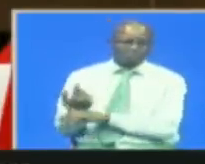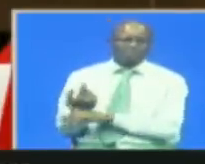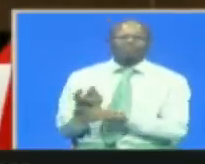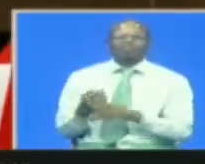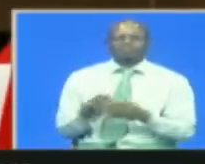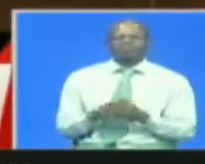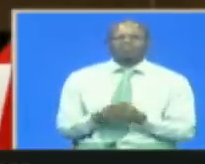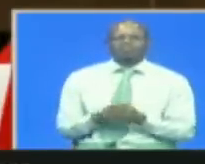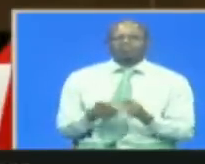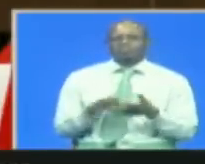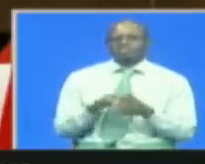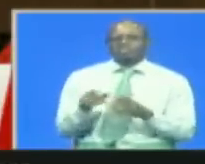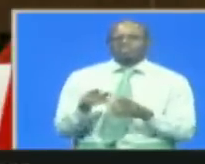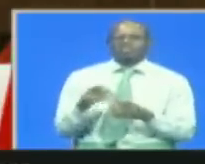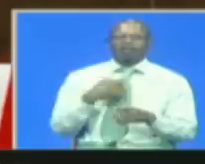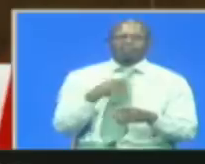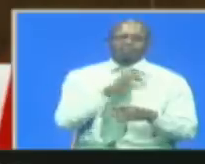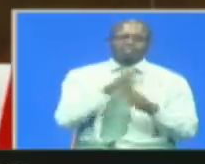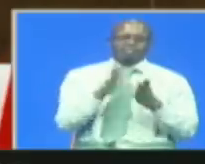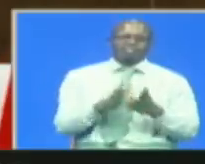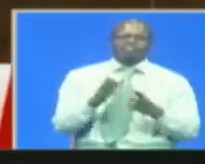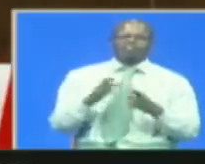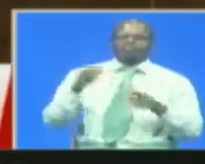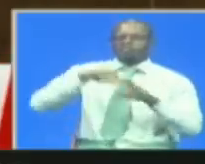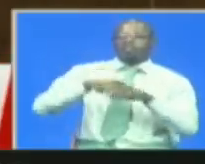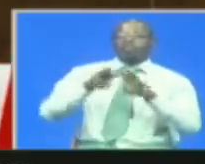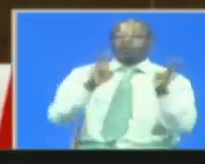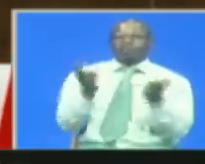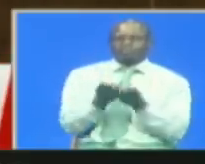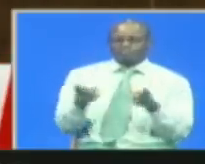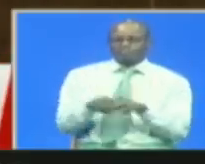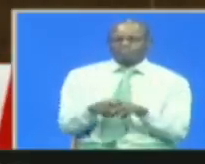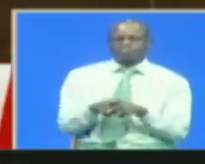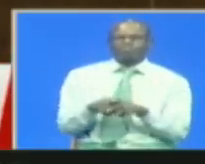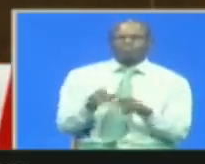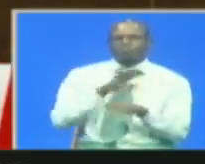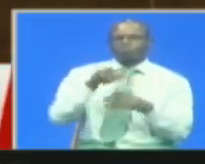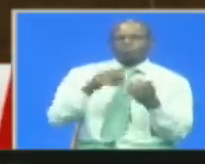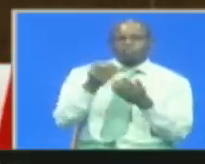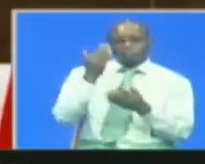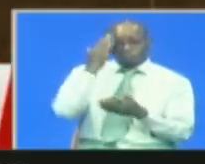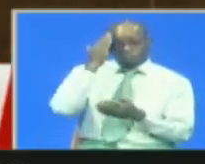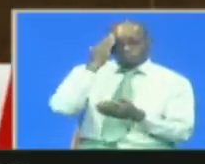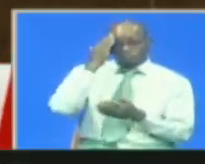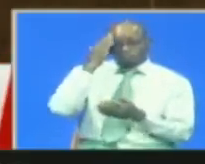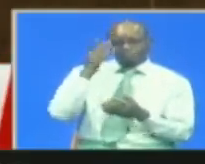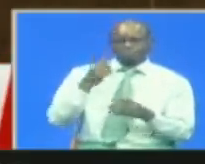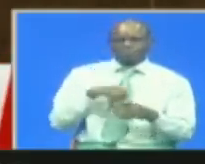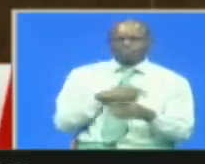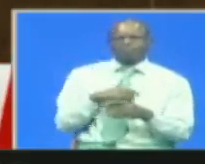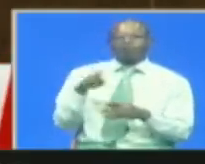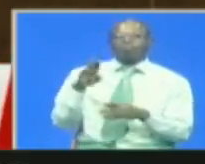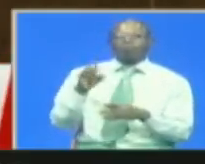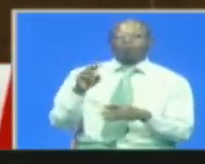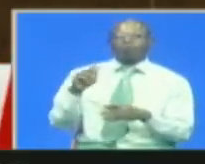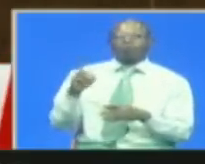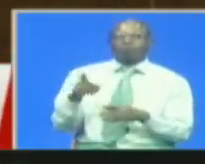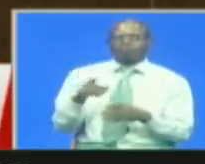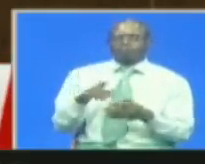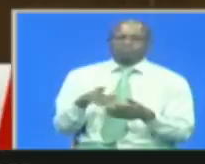from investors all over the world. As you all know, our bond was